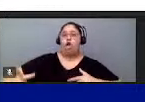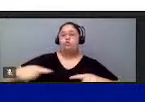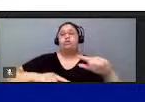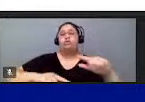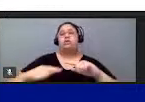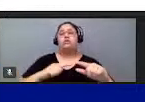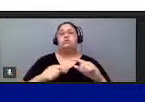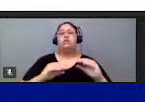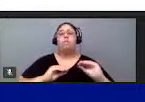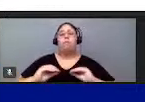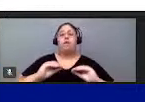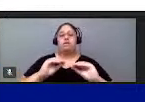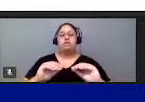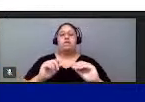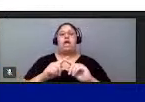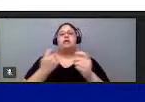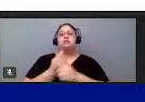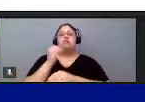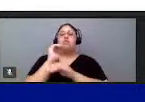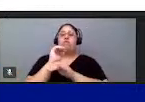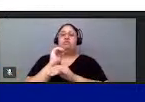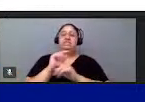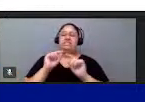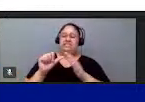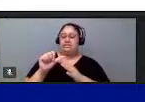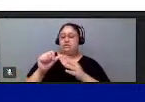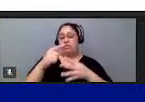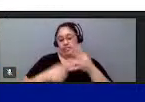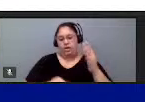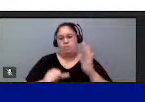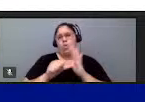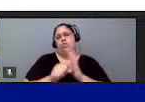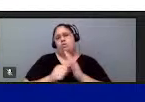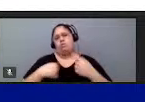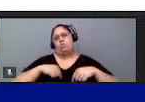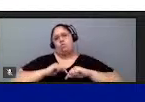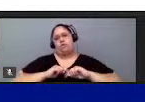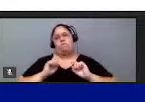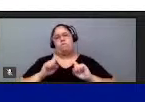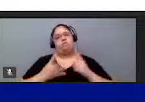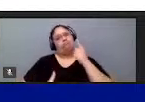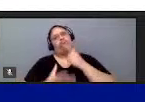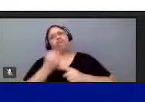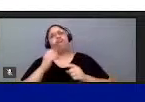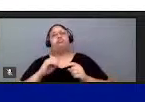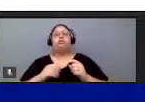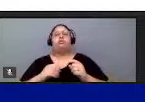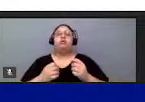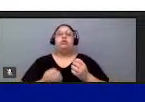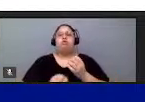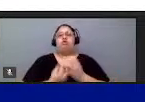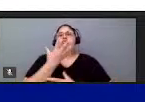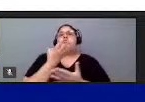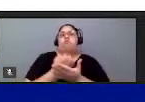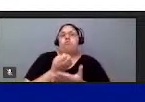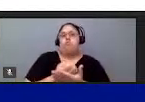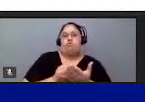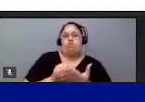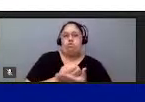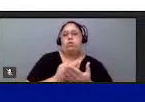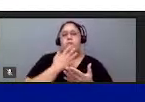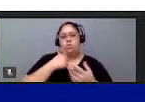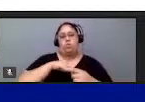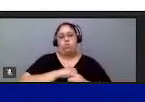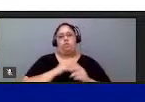Export facilitation are critical pieces of the puzzle of us being able to achieve breakout economic growth that gets us on a